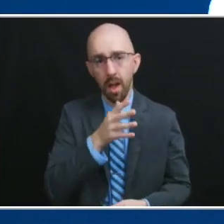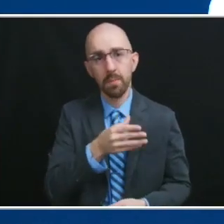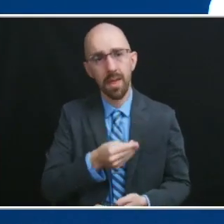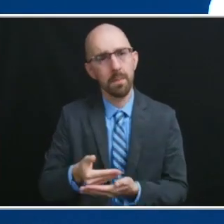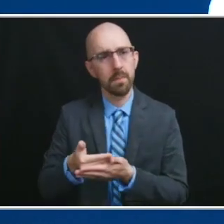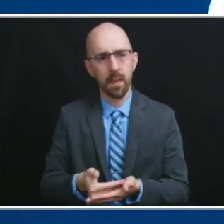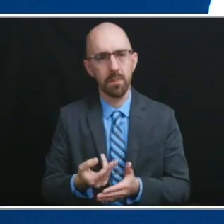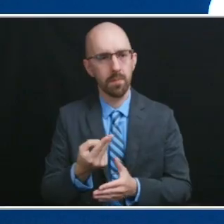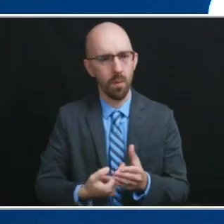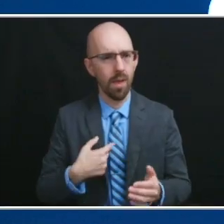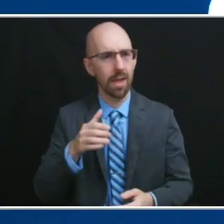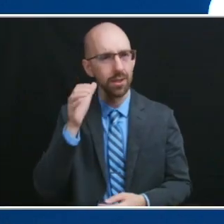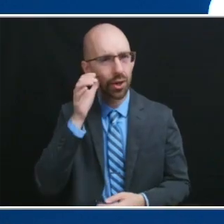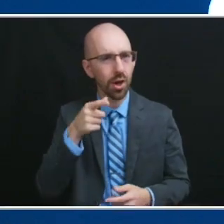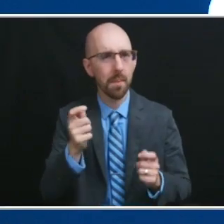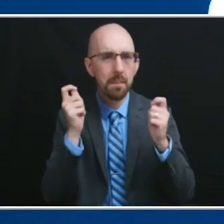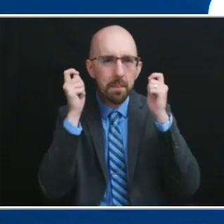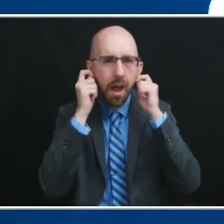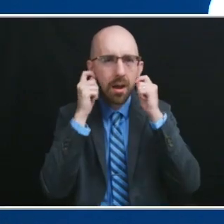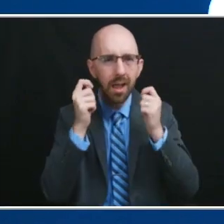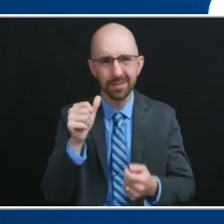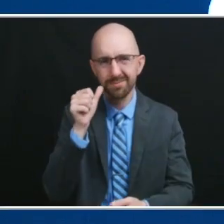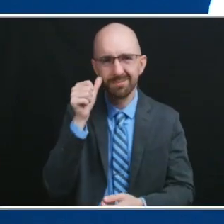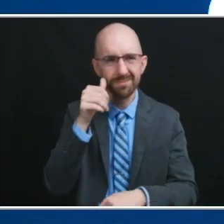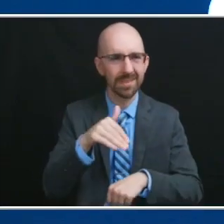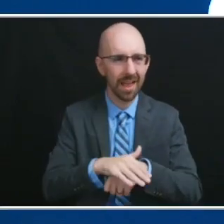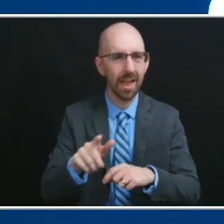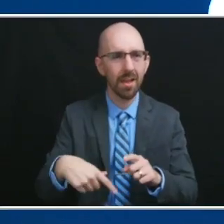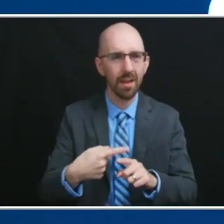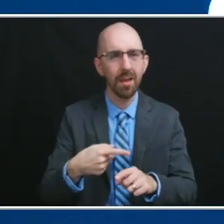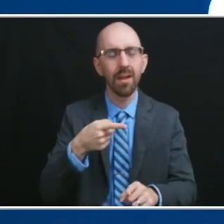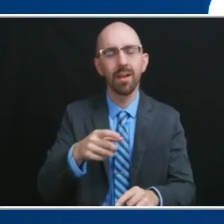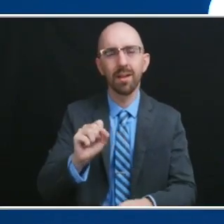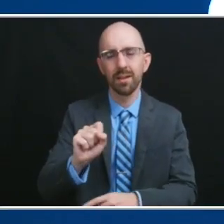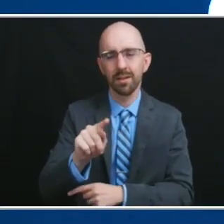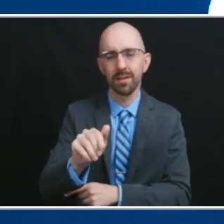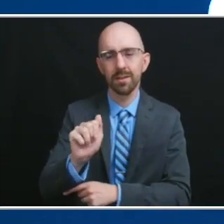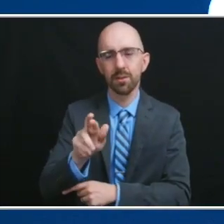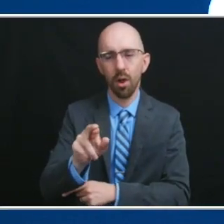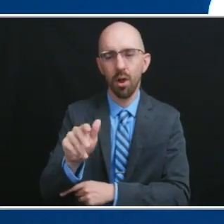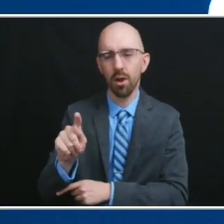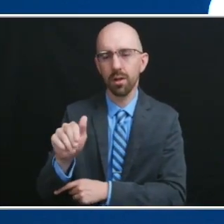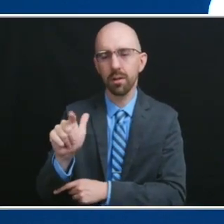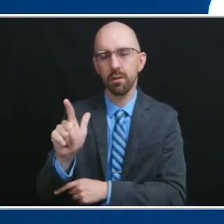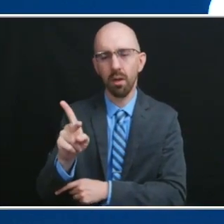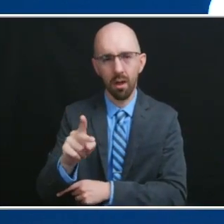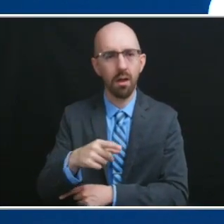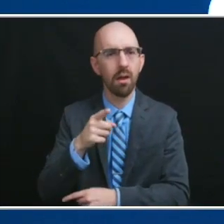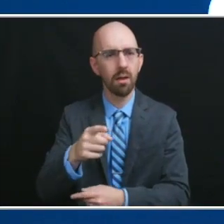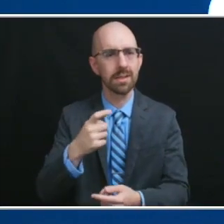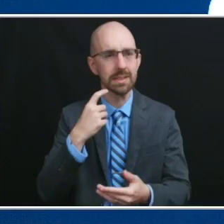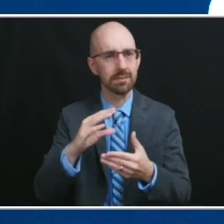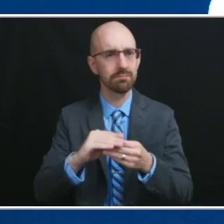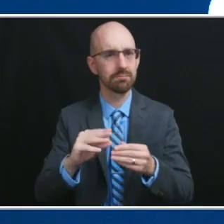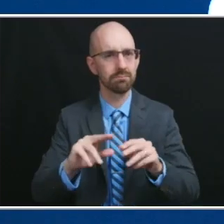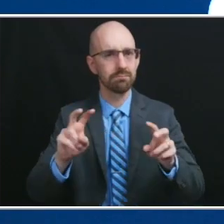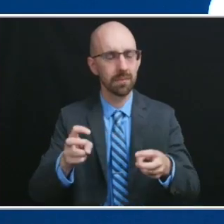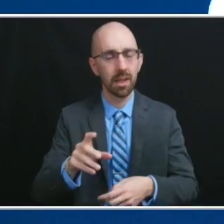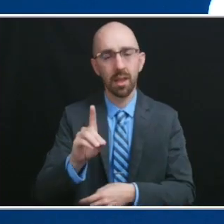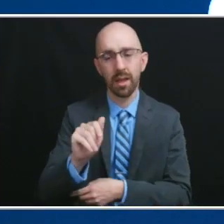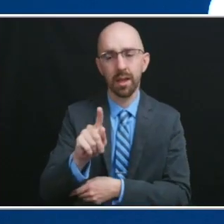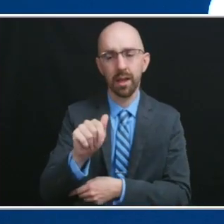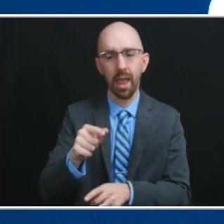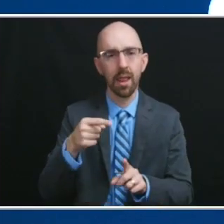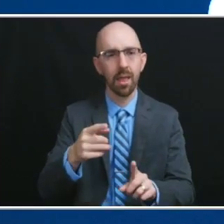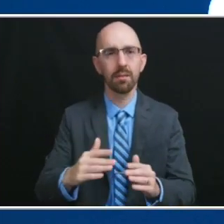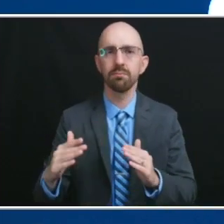a podcast the other night called Star Talk, but one of the good things, one of the quotes they said was that data is the ultimate